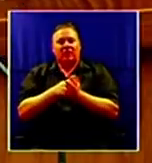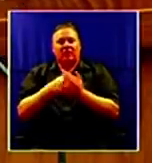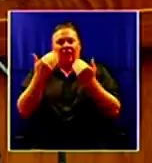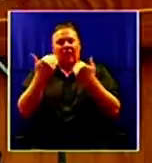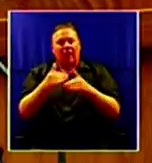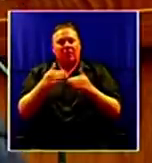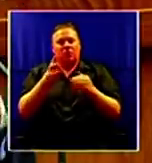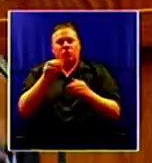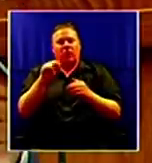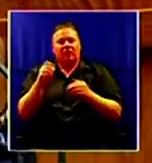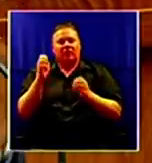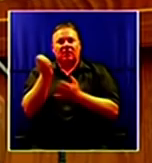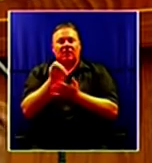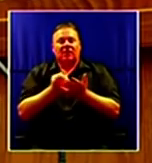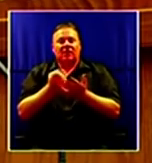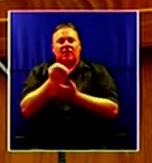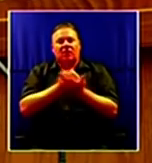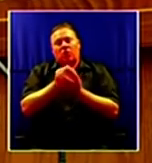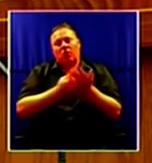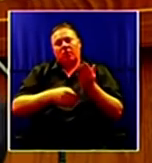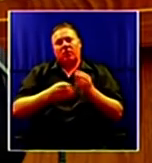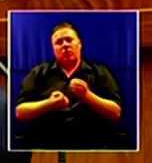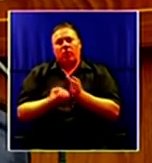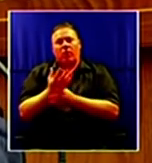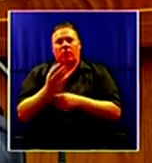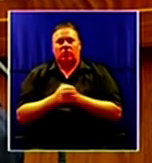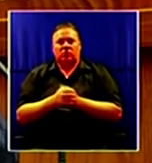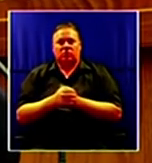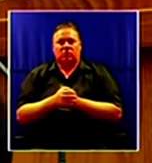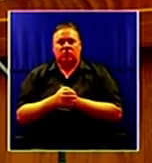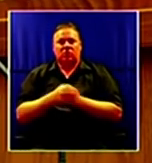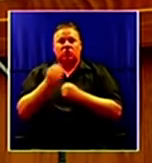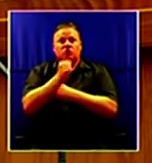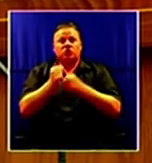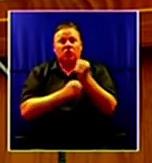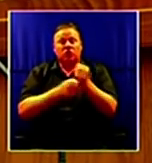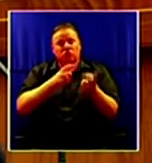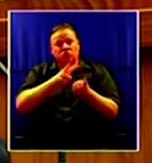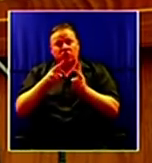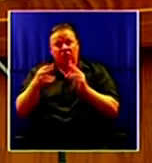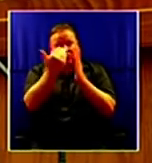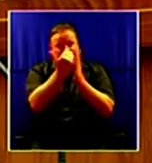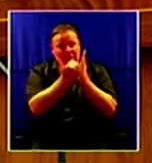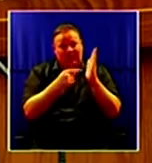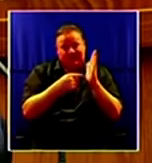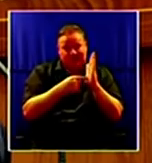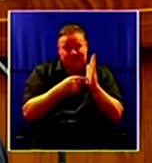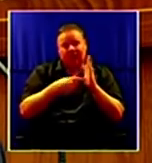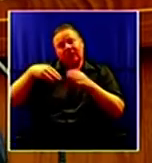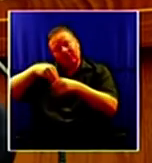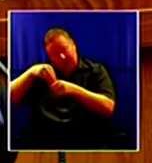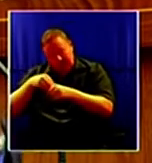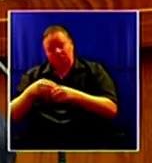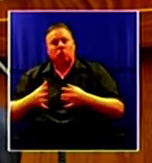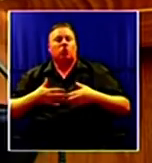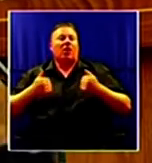grow. Our structural reform agenda, as articulated in the Economic Reconstruction and Recovery Plan, is aimed